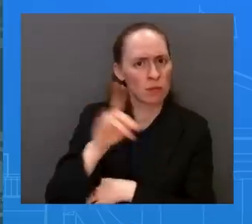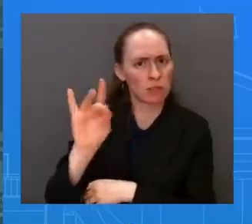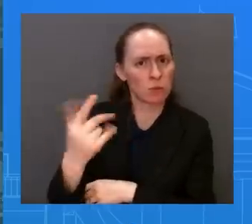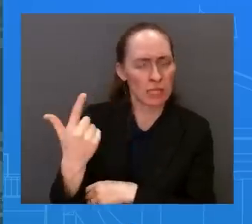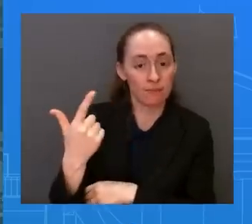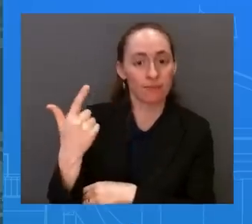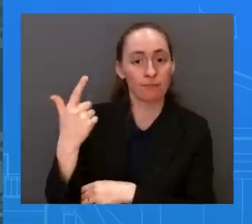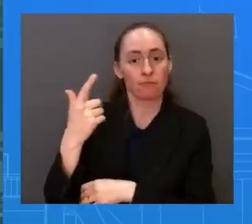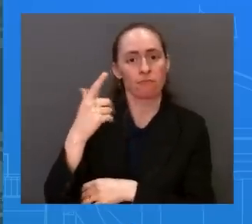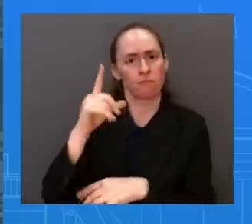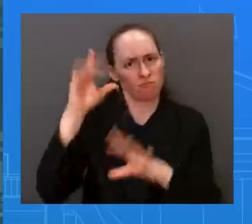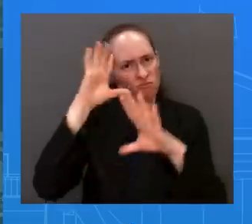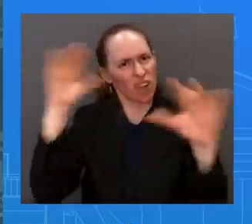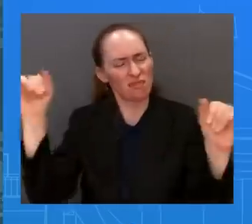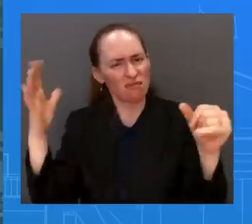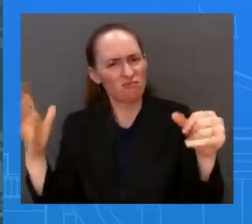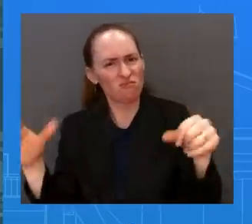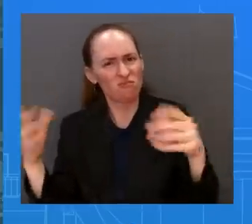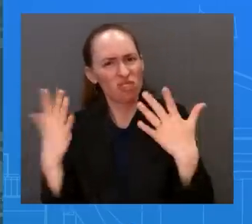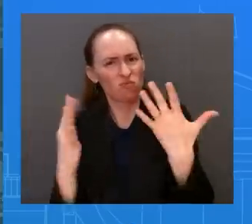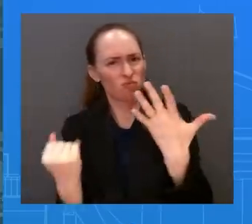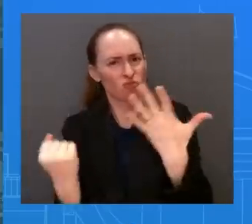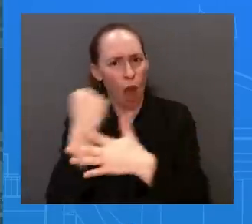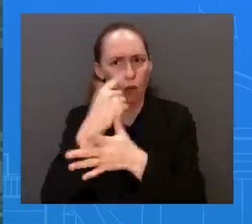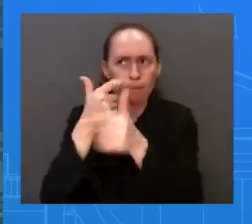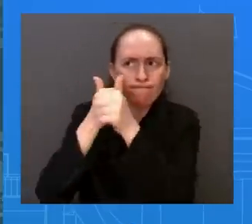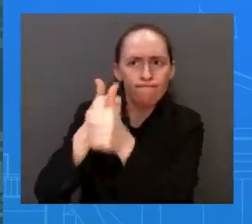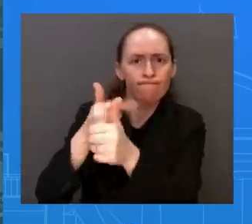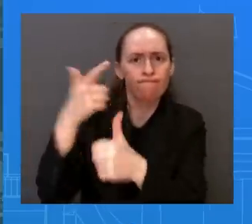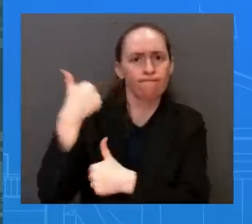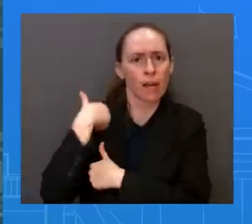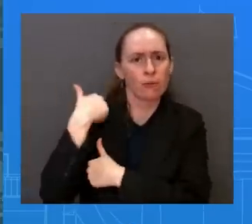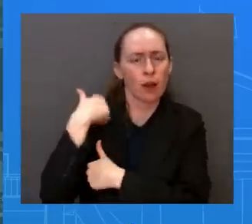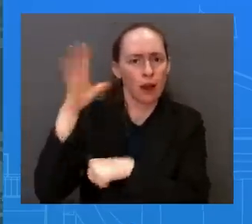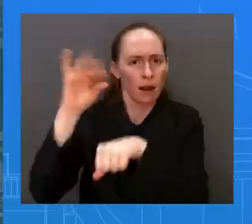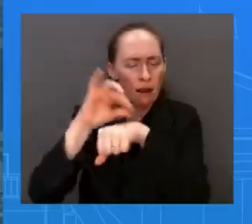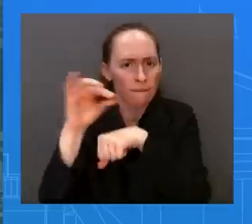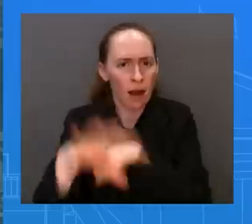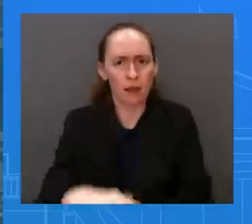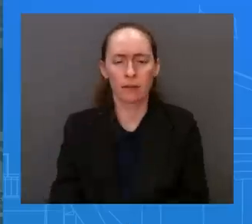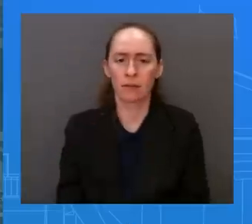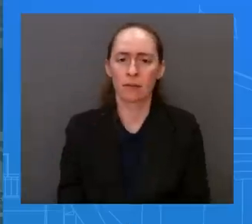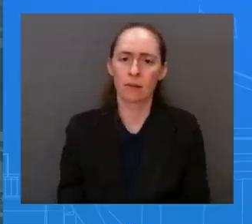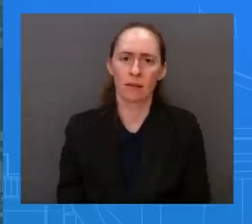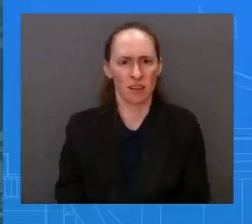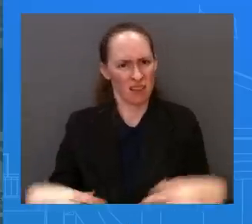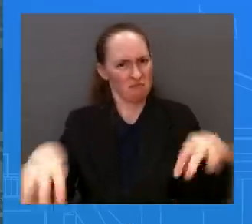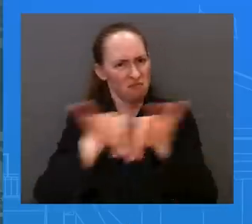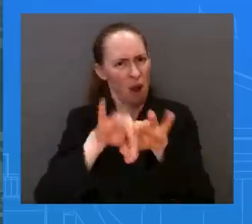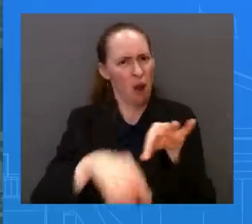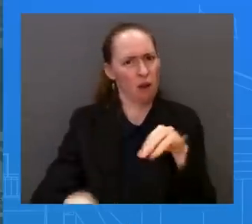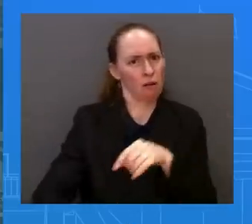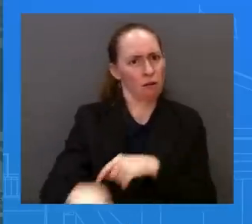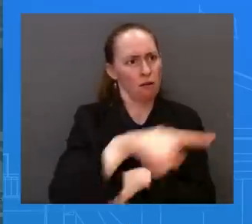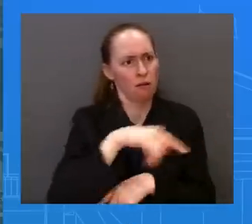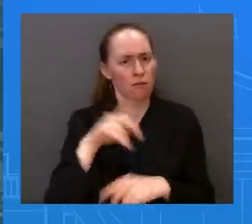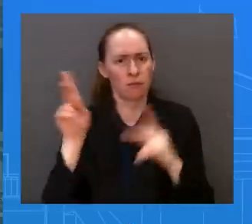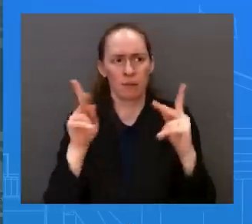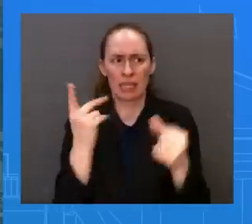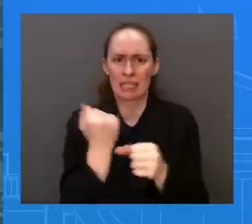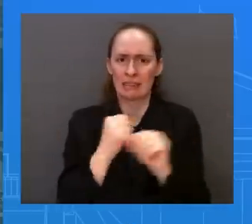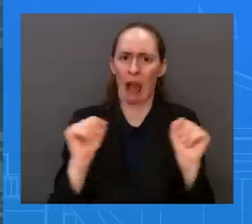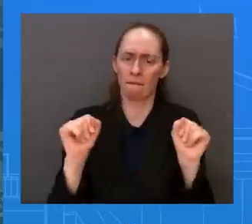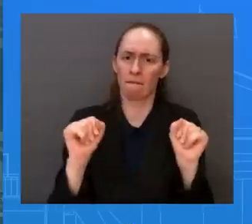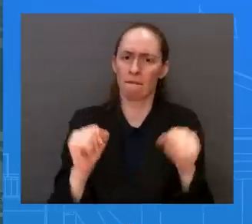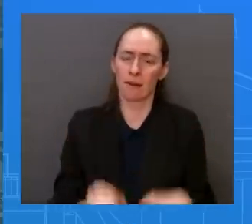one priority is making sure that American lives are protected and that we protect, citizens in this